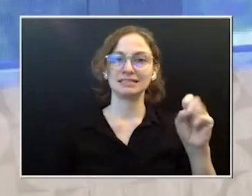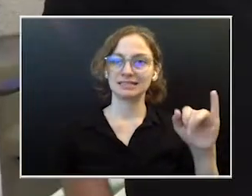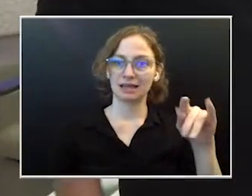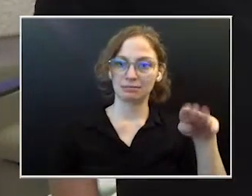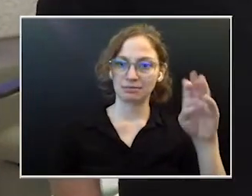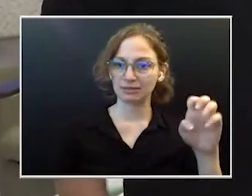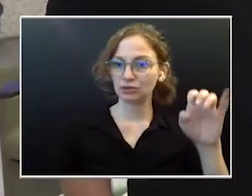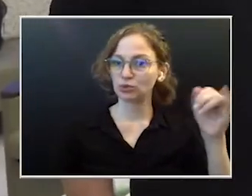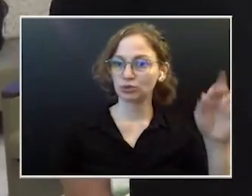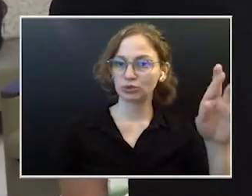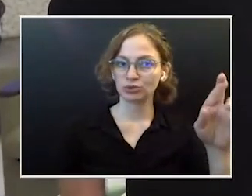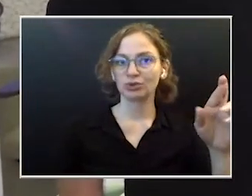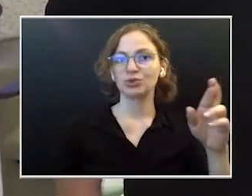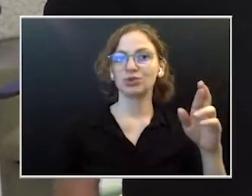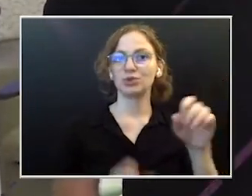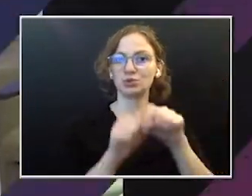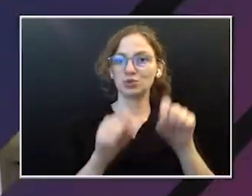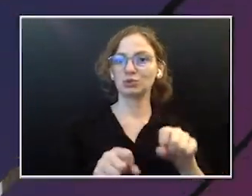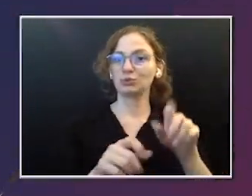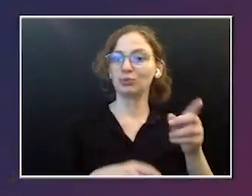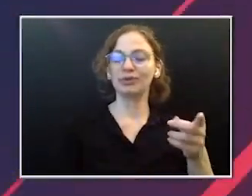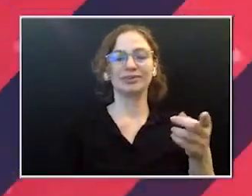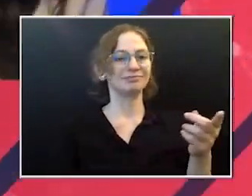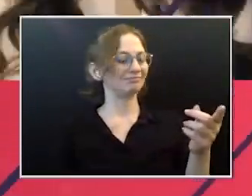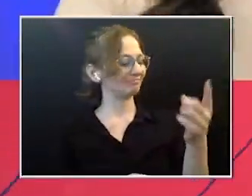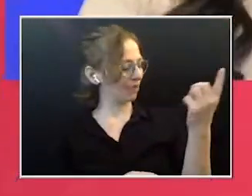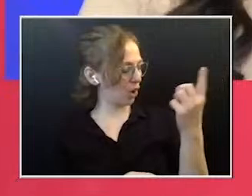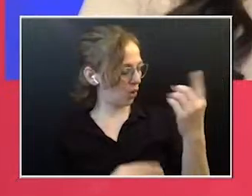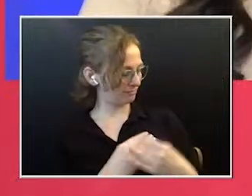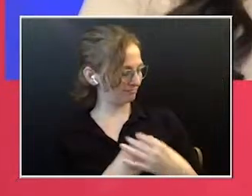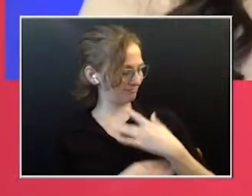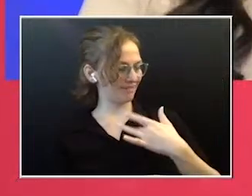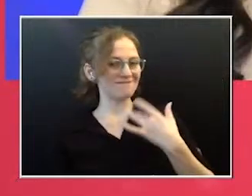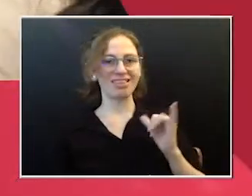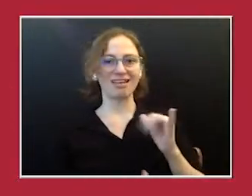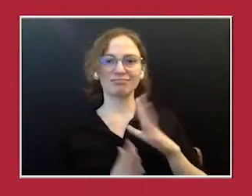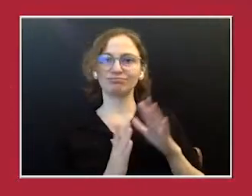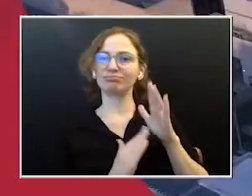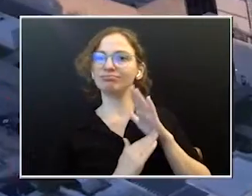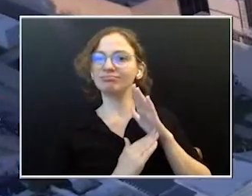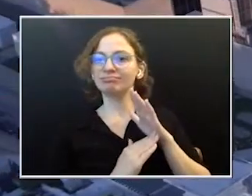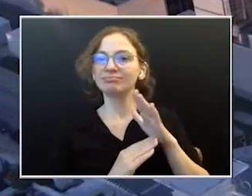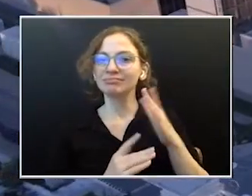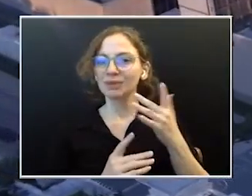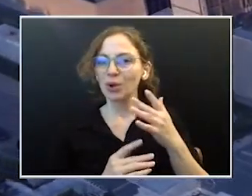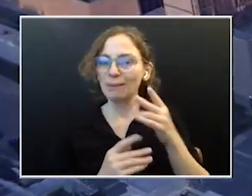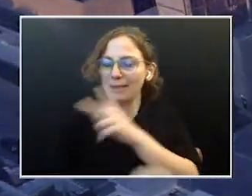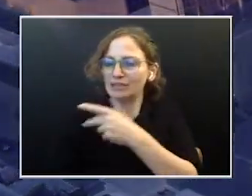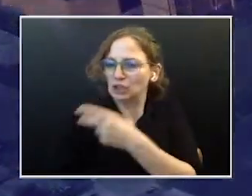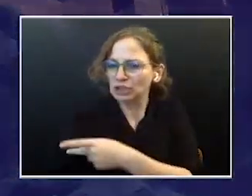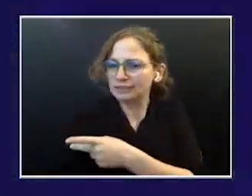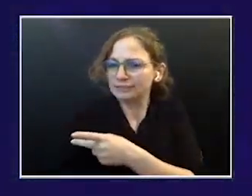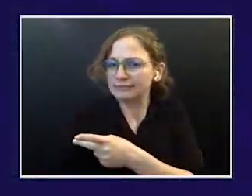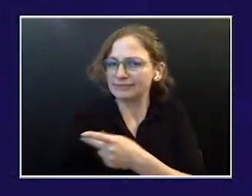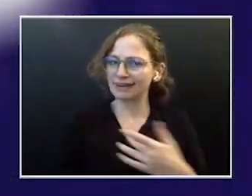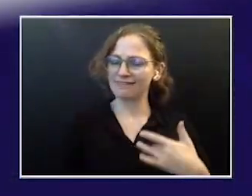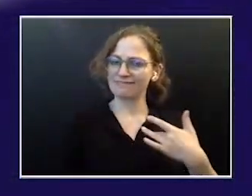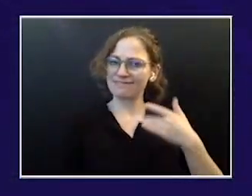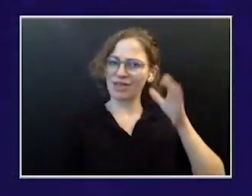you're the most important patient on the planet. I felt heard, and that was really big. This is All Things